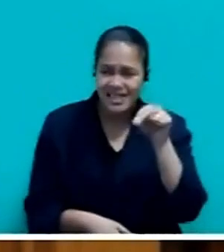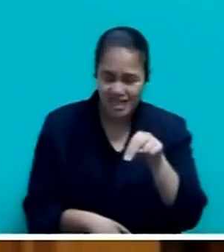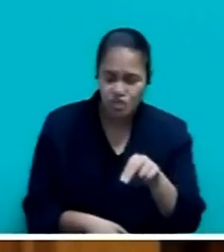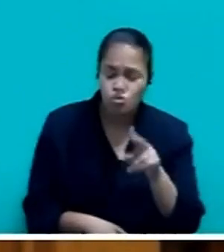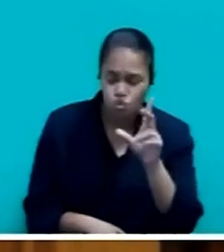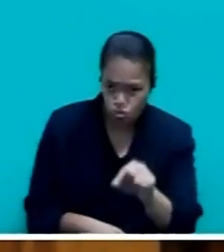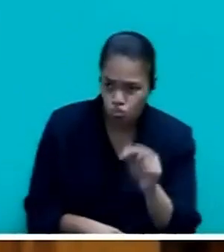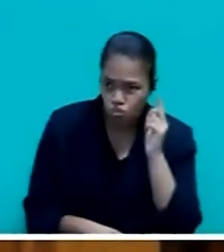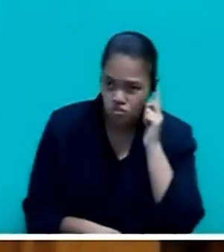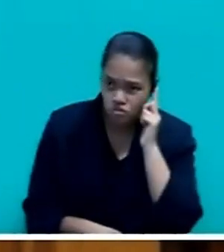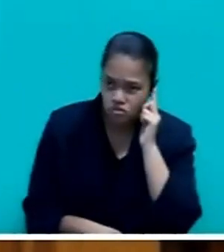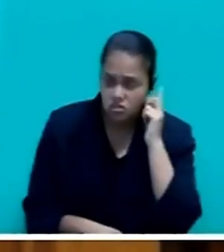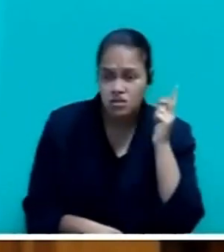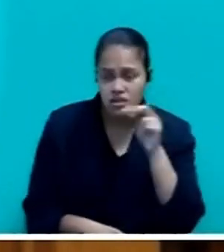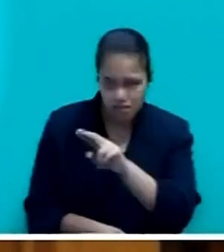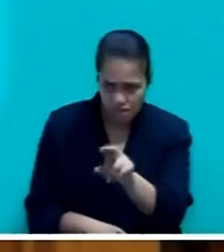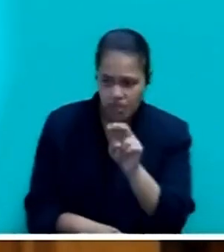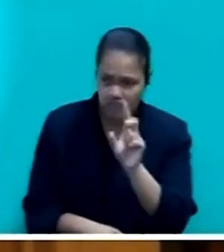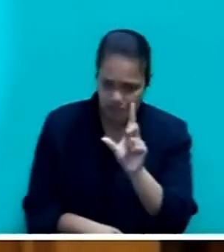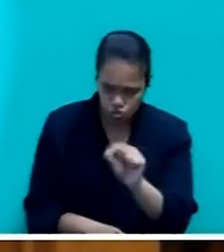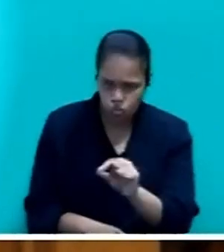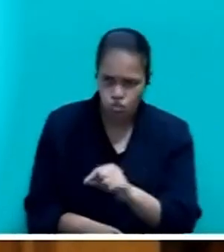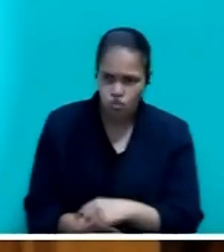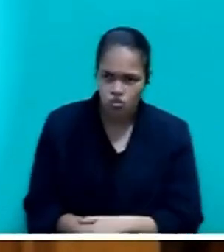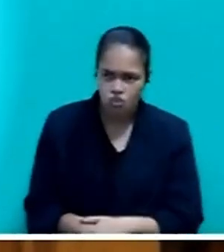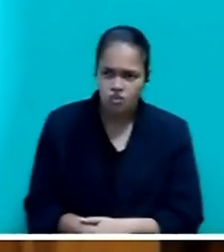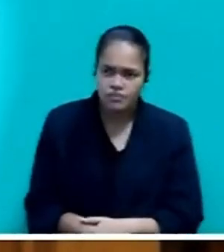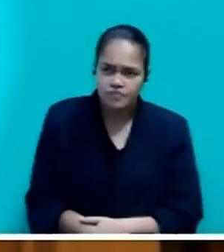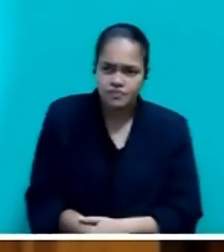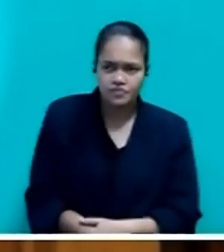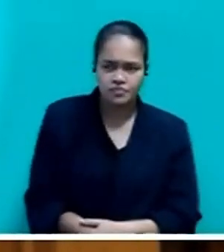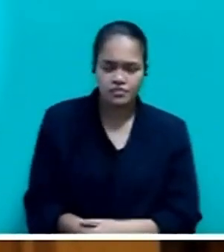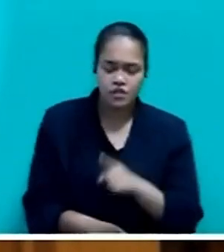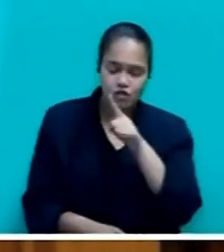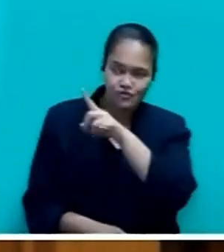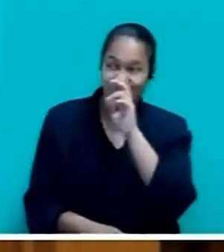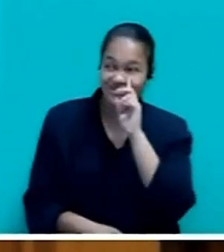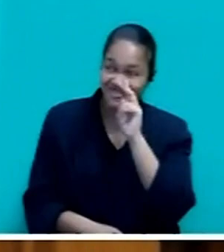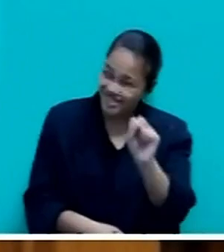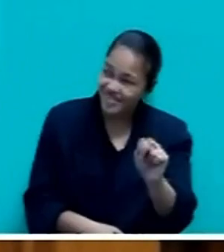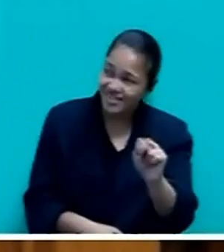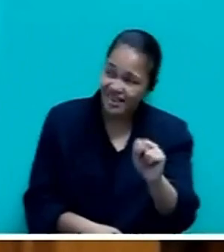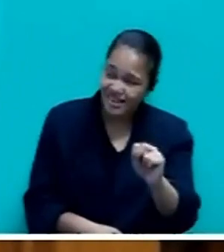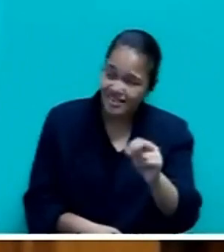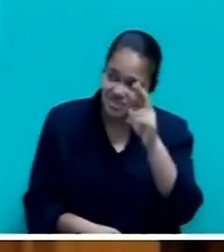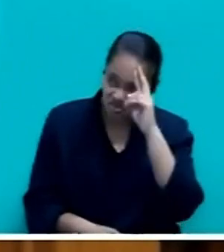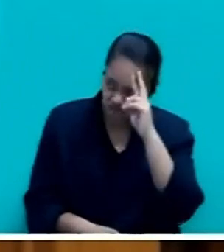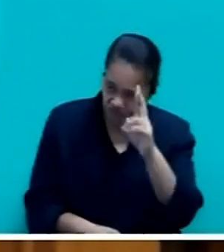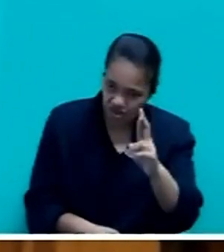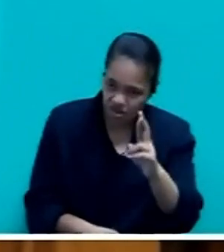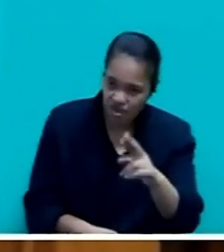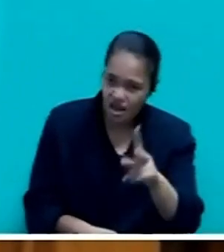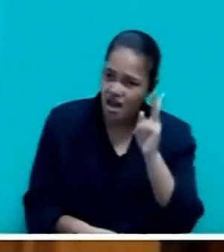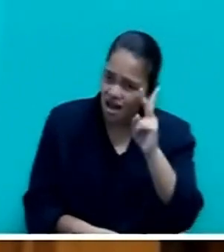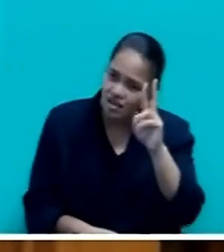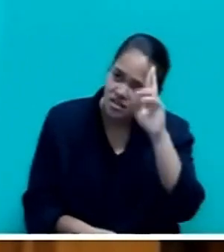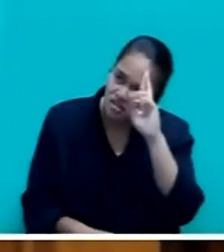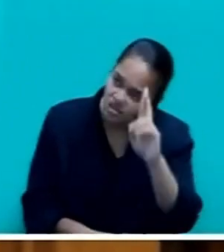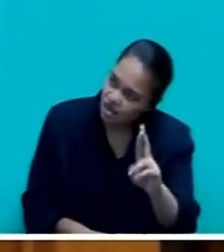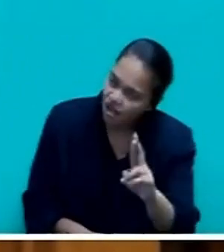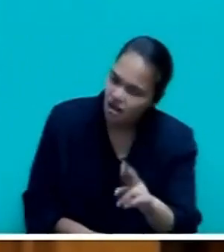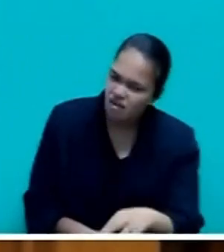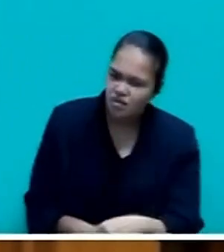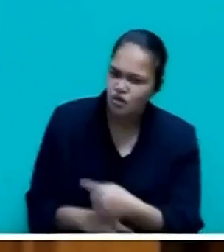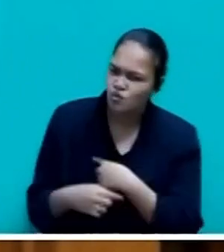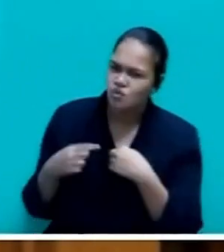do. They need to do, and we would do quite thoroughly, as you have seen, sir. So again, sir, it's something that we gravely object